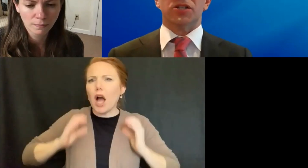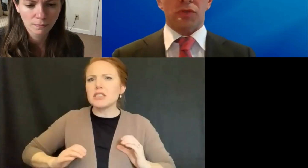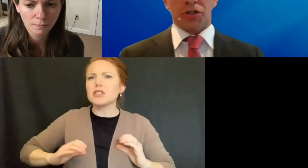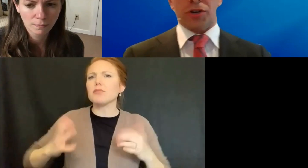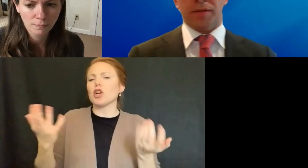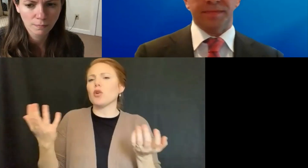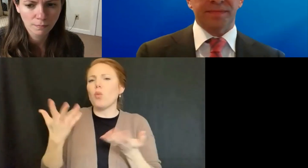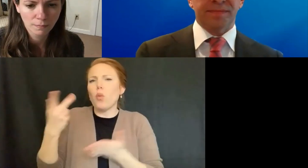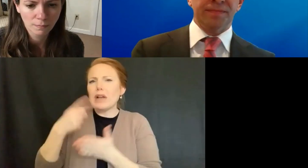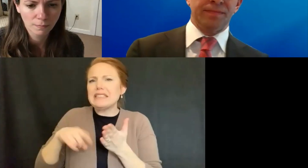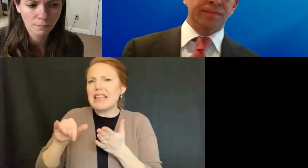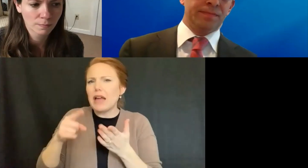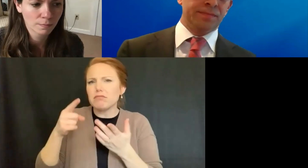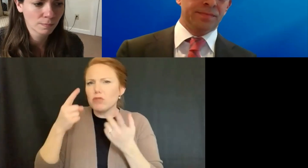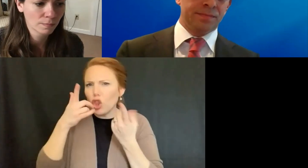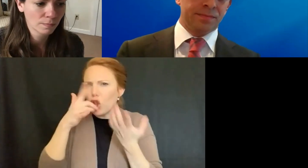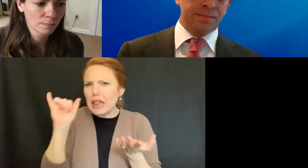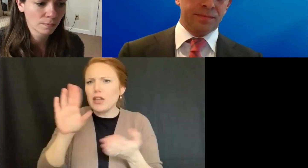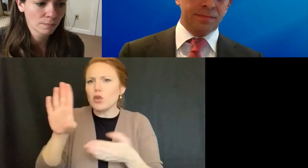is your business structure?